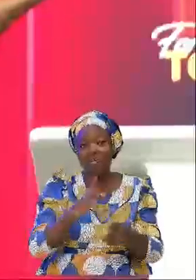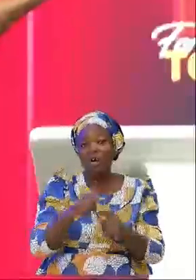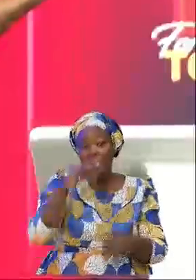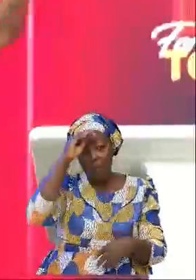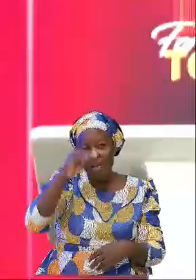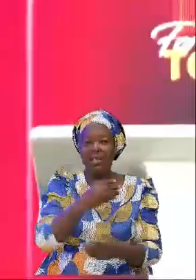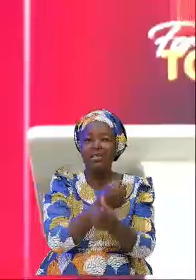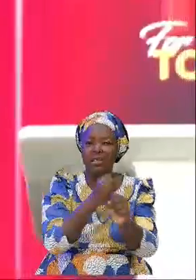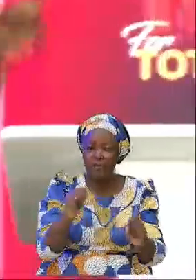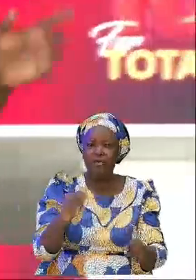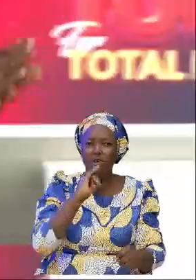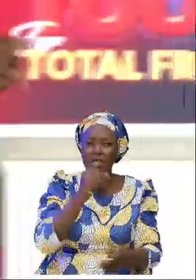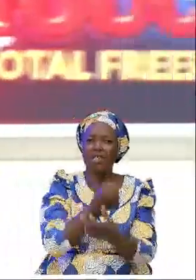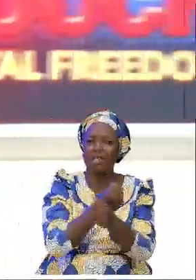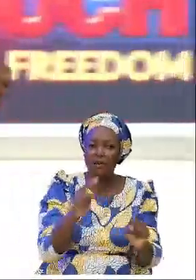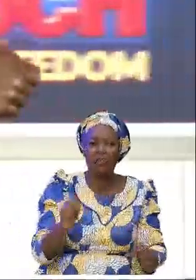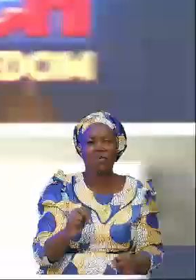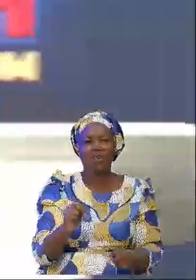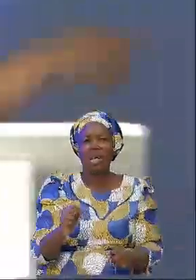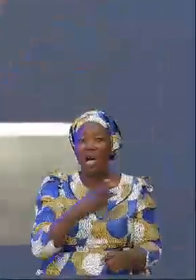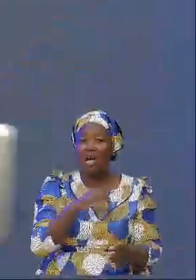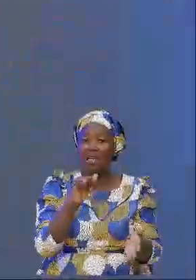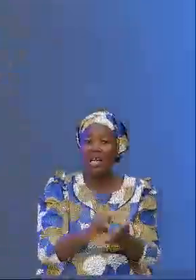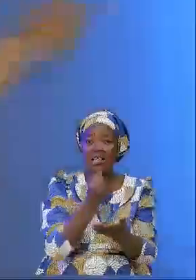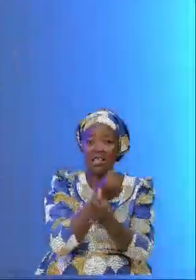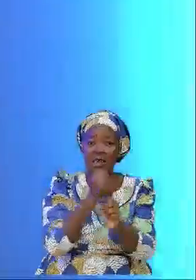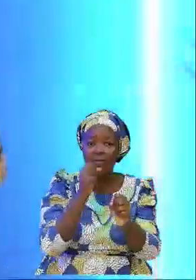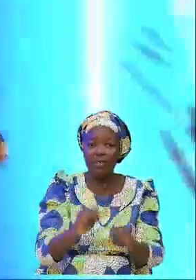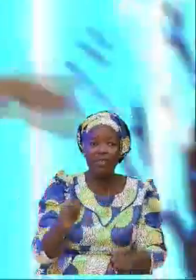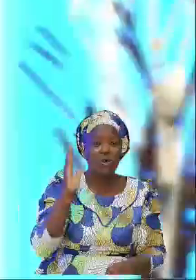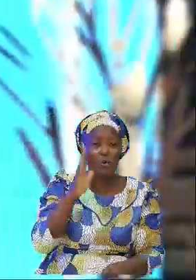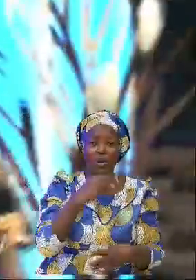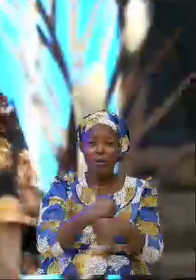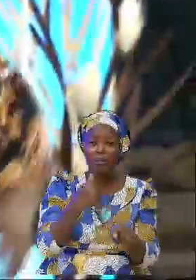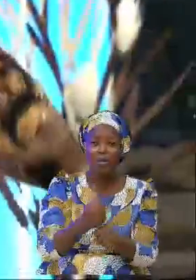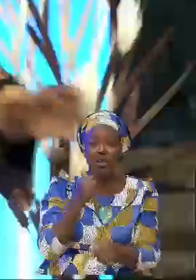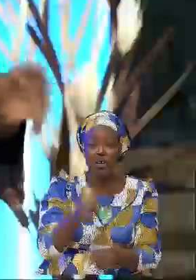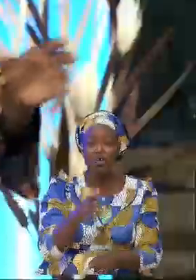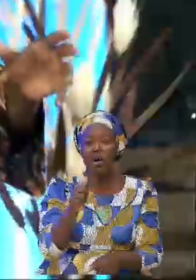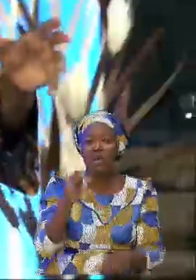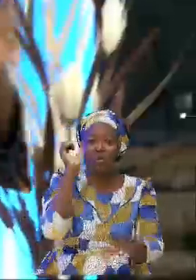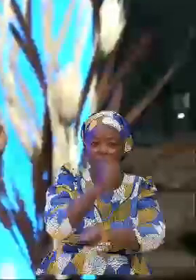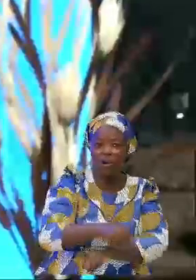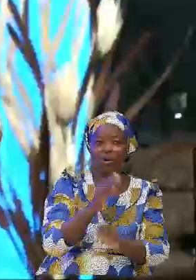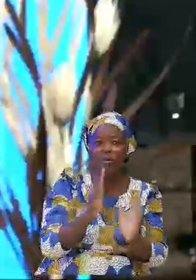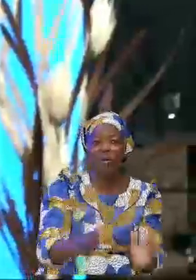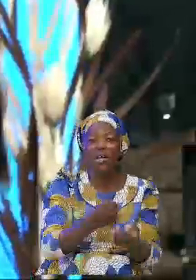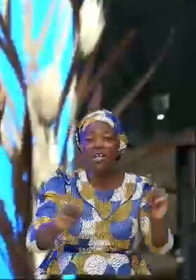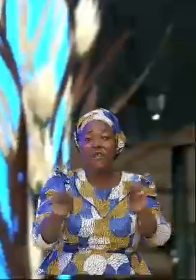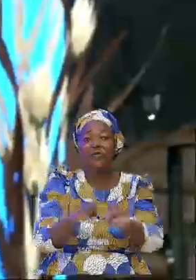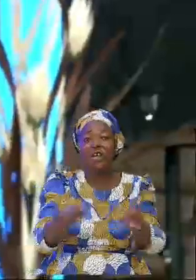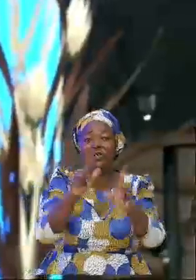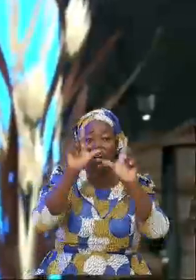born again, you are a woman. If you are born again, you are a man. Salvation is salvation, and that salvation